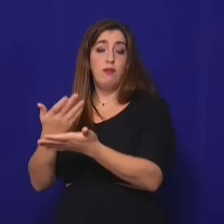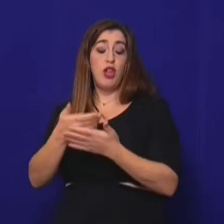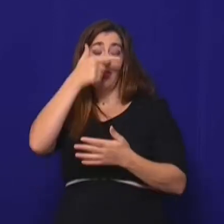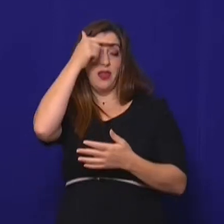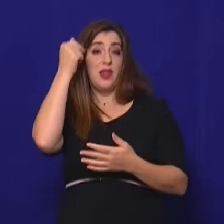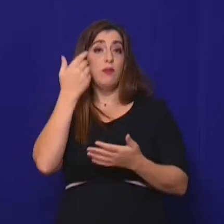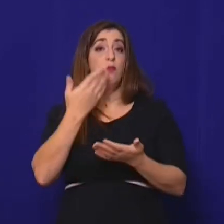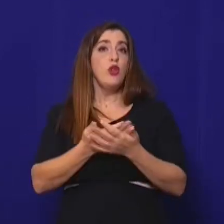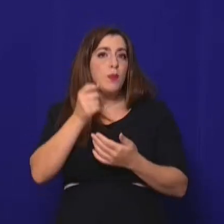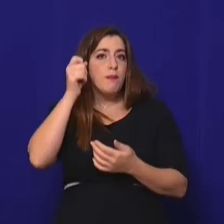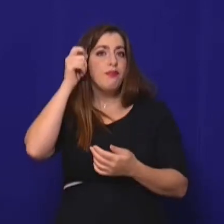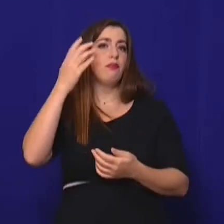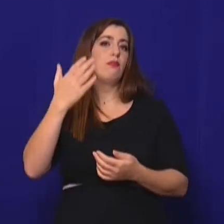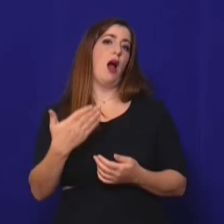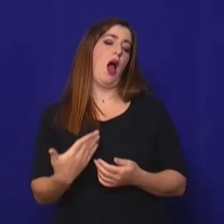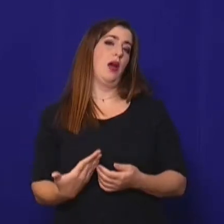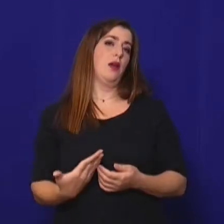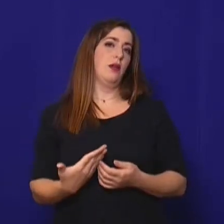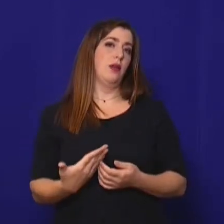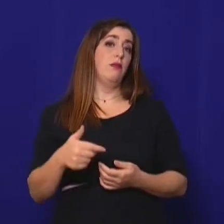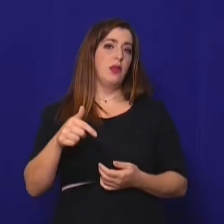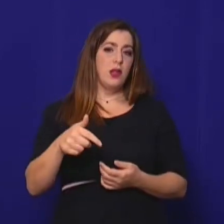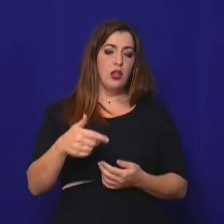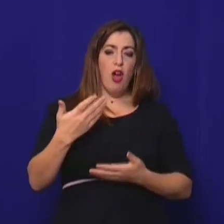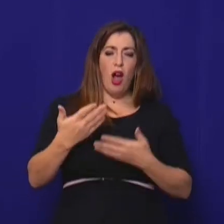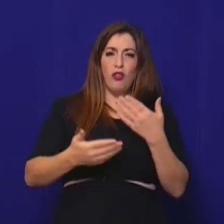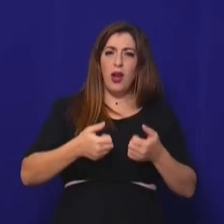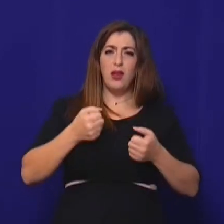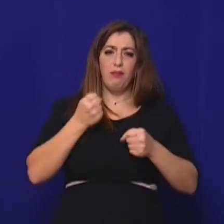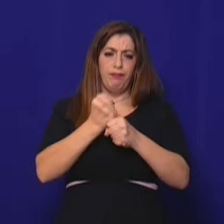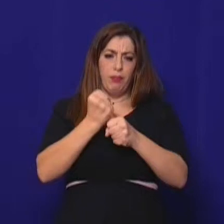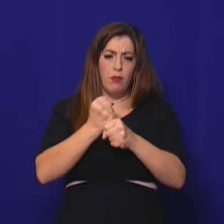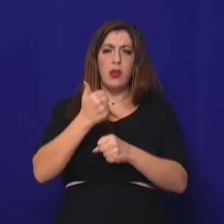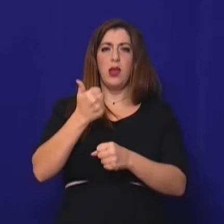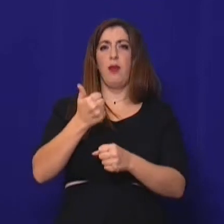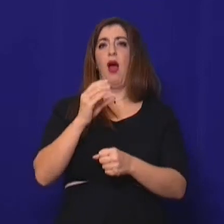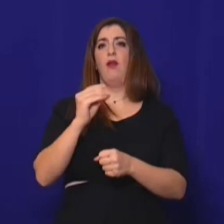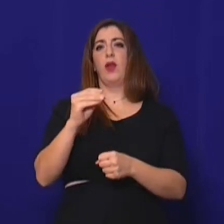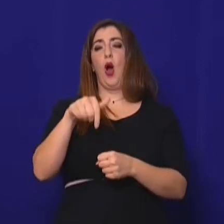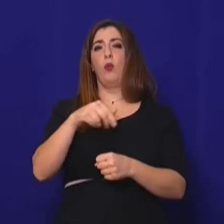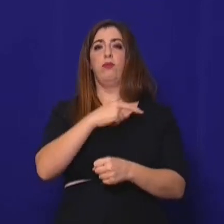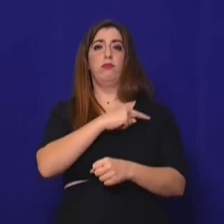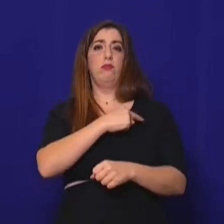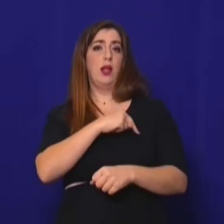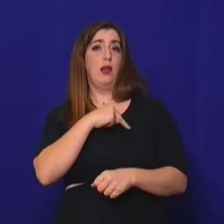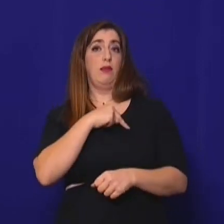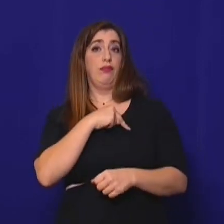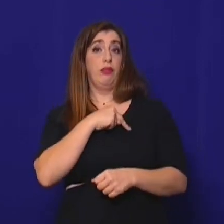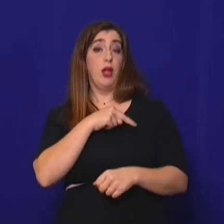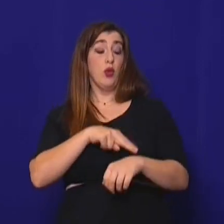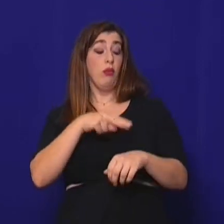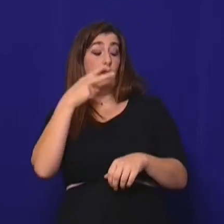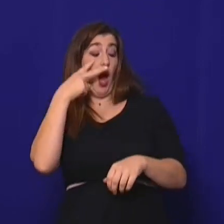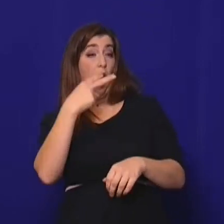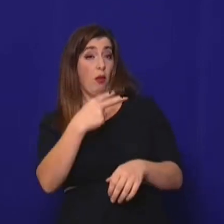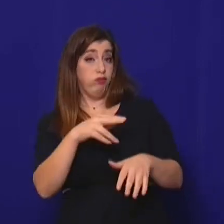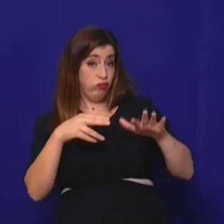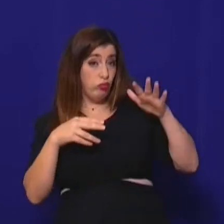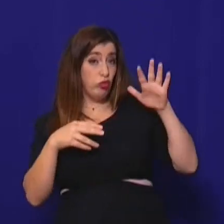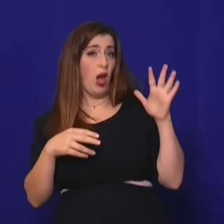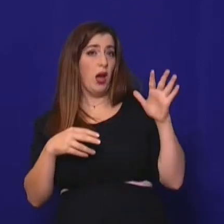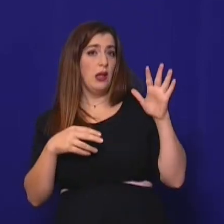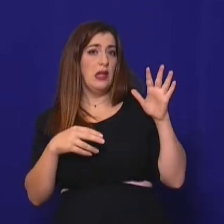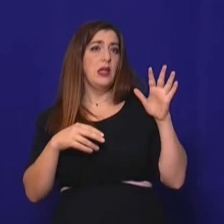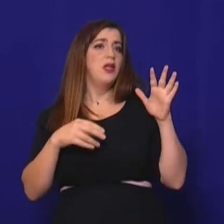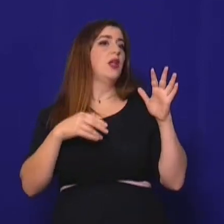mill-ewwel. U dik kienet l-istrateġija li ħadmet f'Malta anke l-evidenza turi ċara li xi ħadd li huwa bis-sintomi